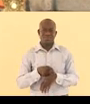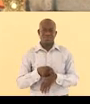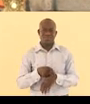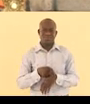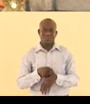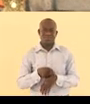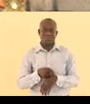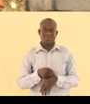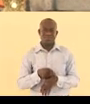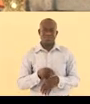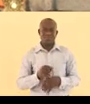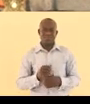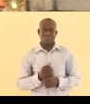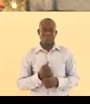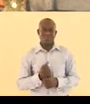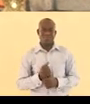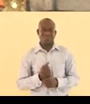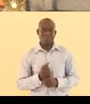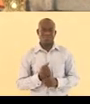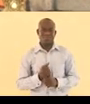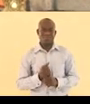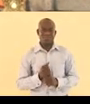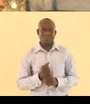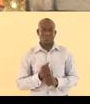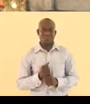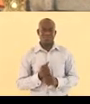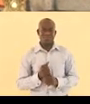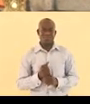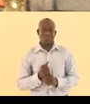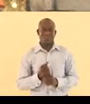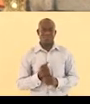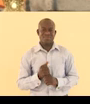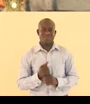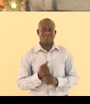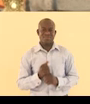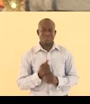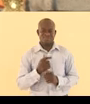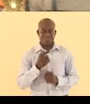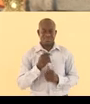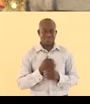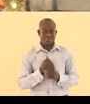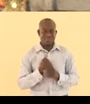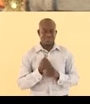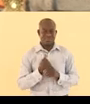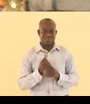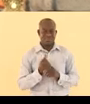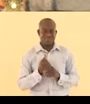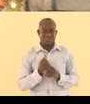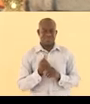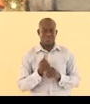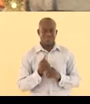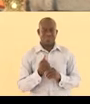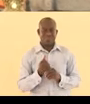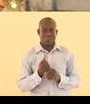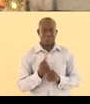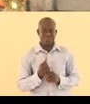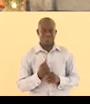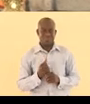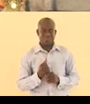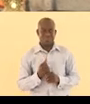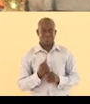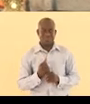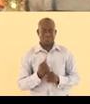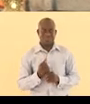we glorify your holy name for your many blessings. Thank you for your love and your goodness. Thank you for sending your son Jesus Christ,